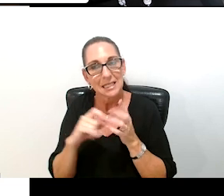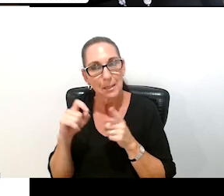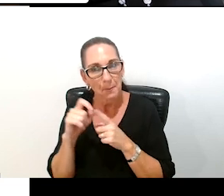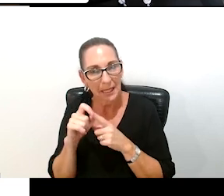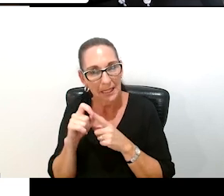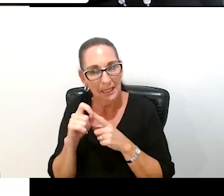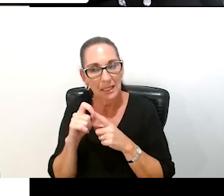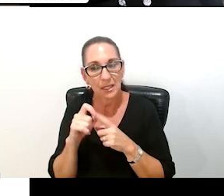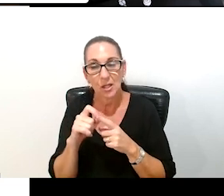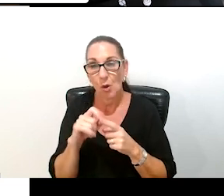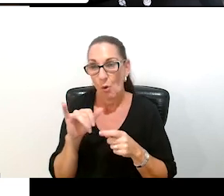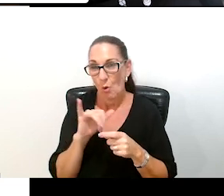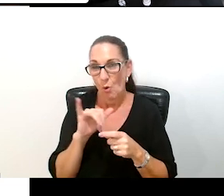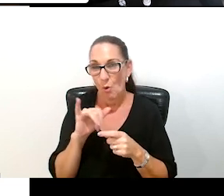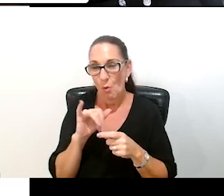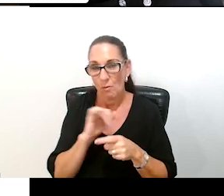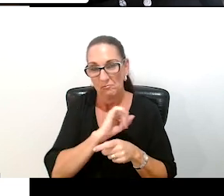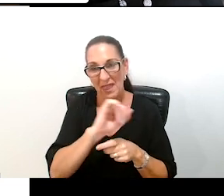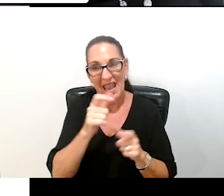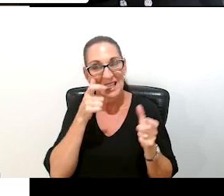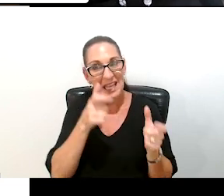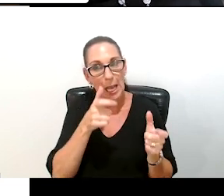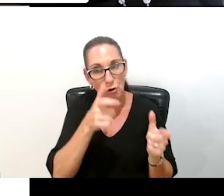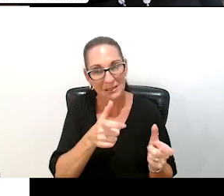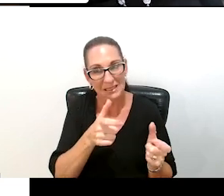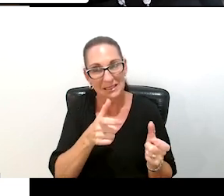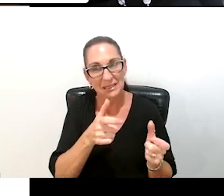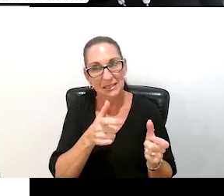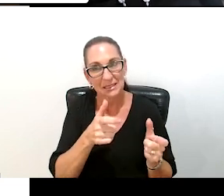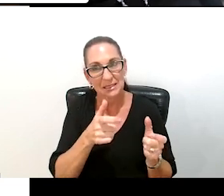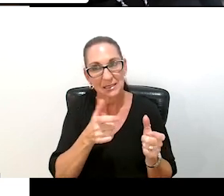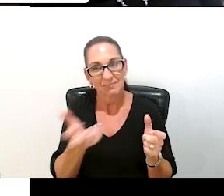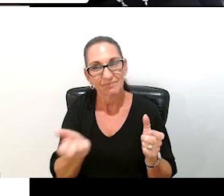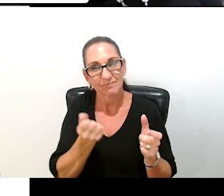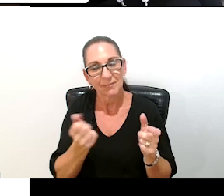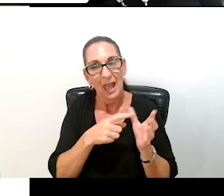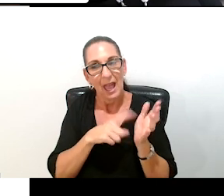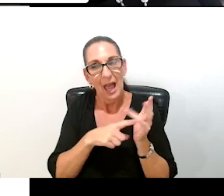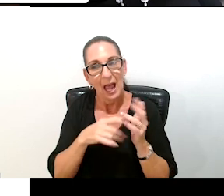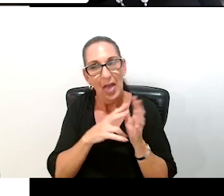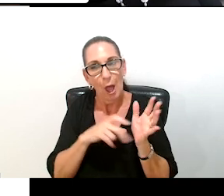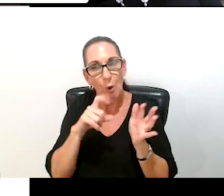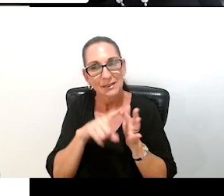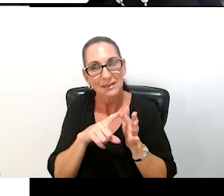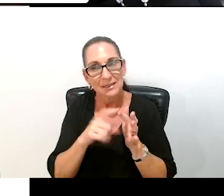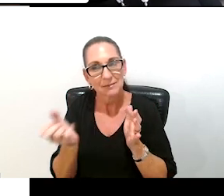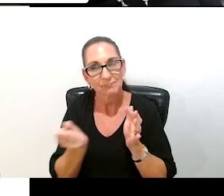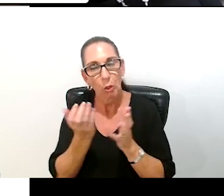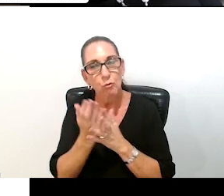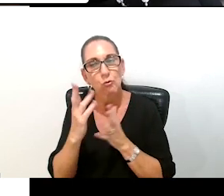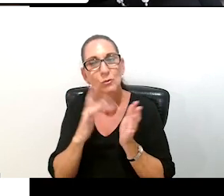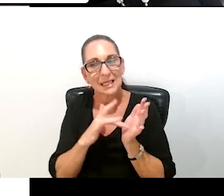or their carers, like they have carers related to them that were eligible for the Centrelink care